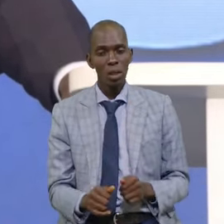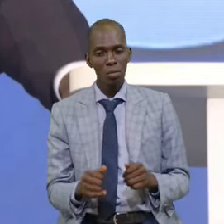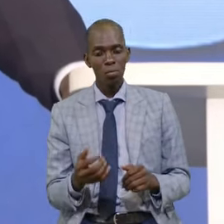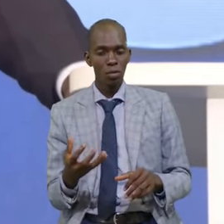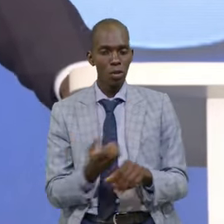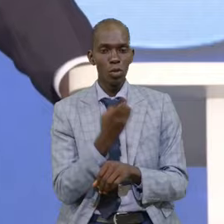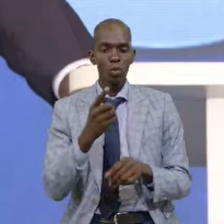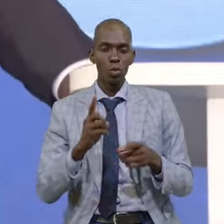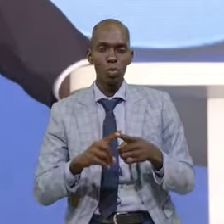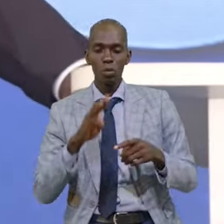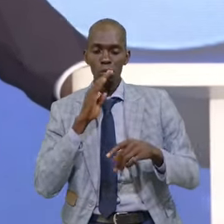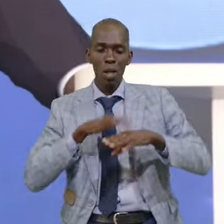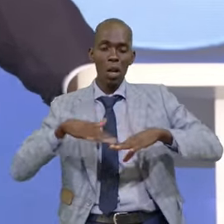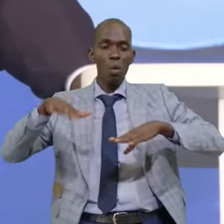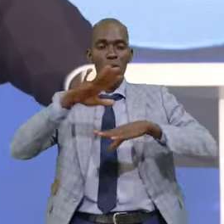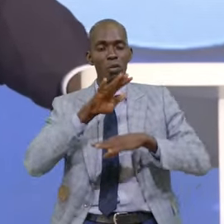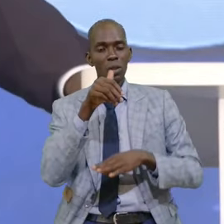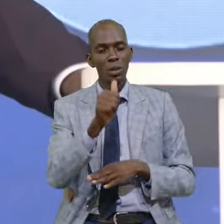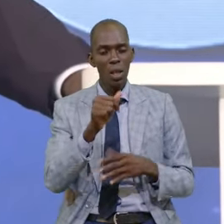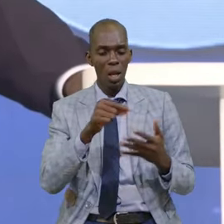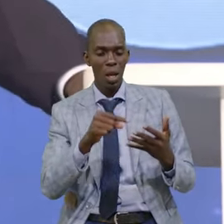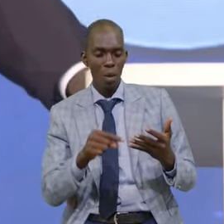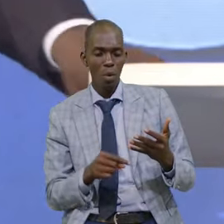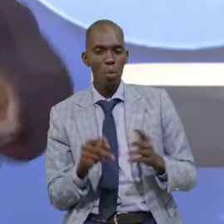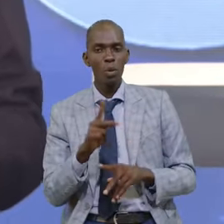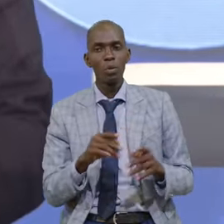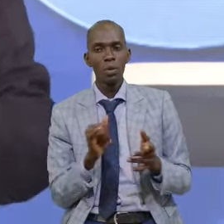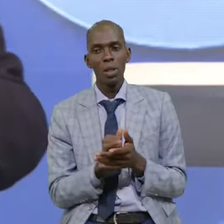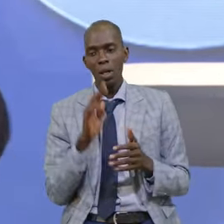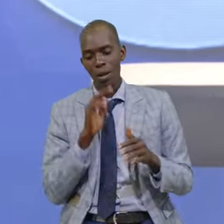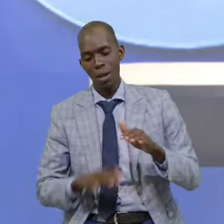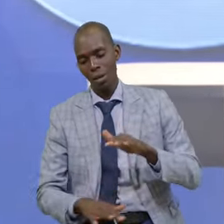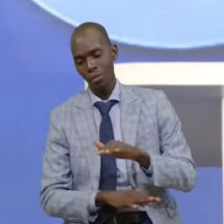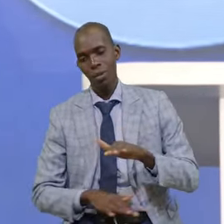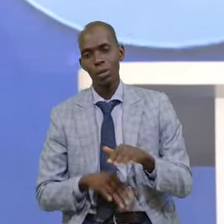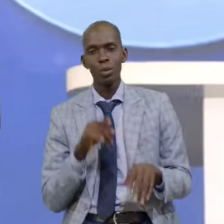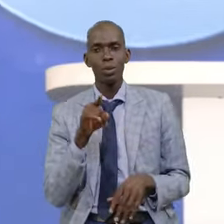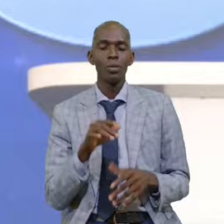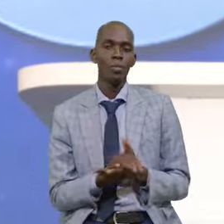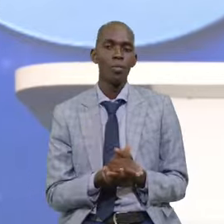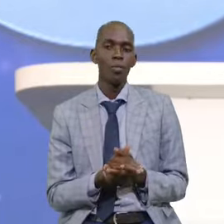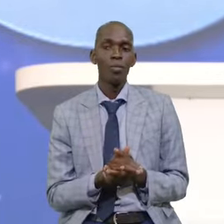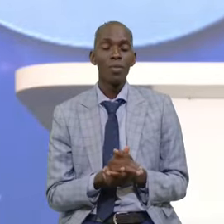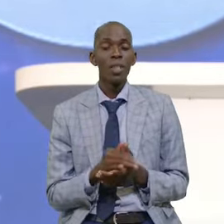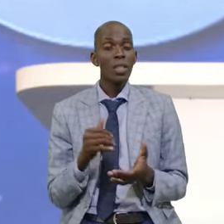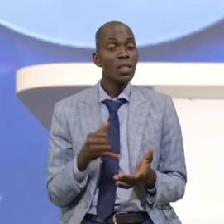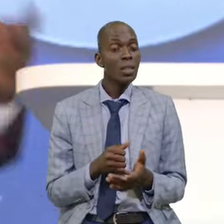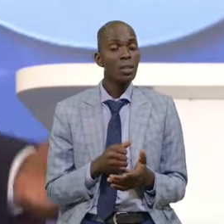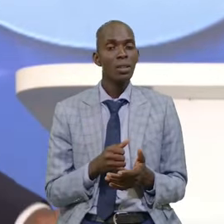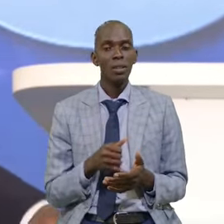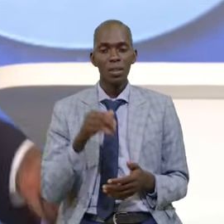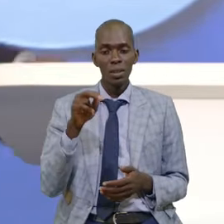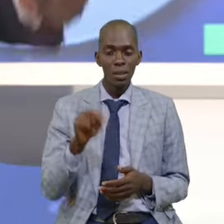yourself among the people that are below you. It takes somebody to come above